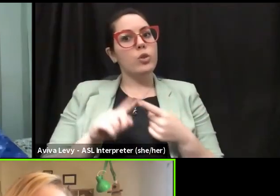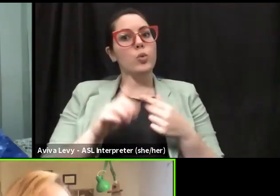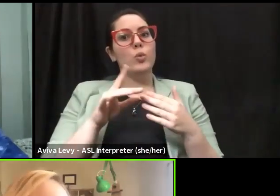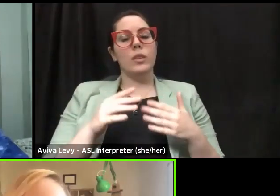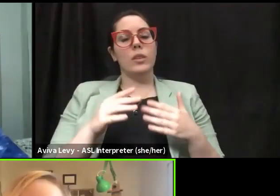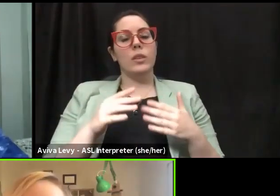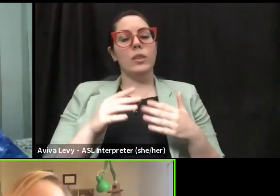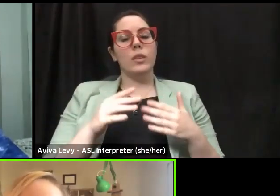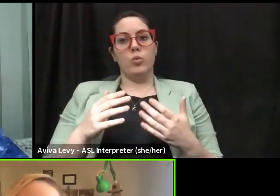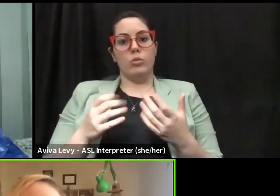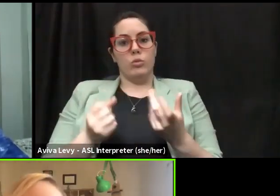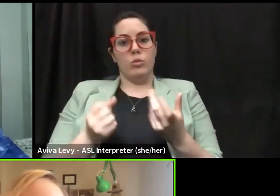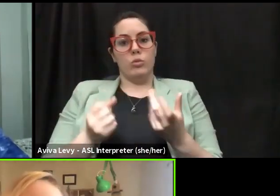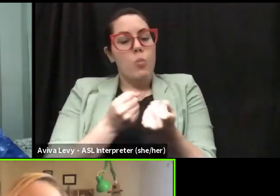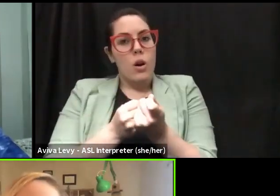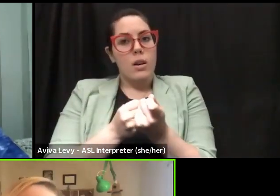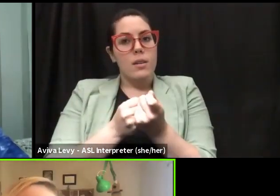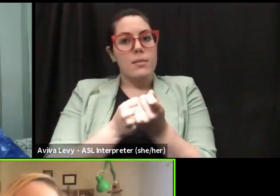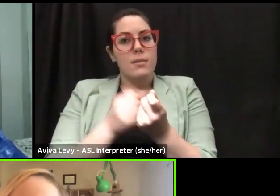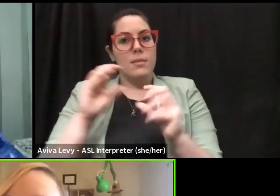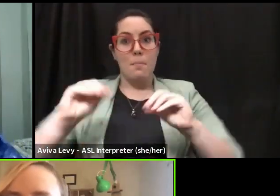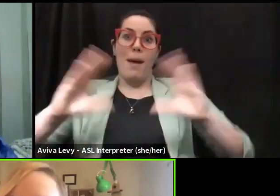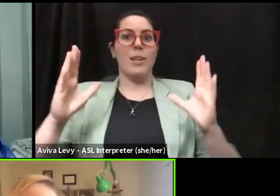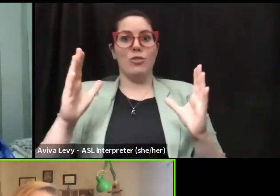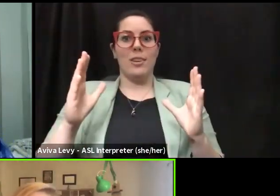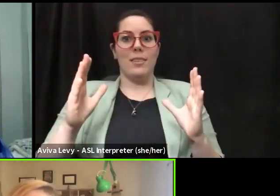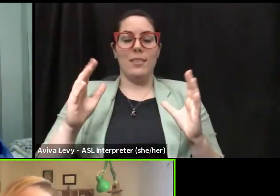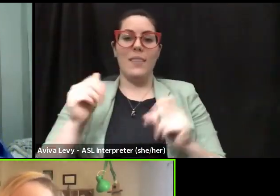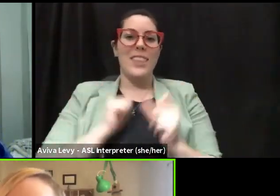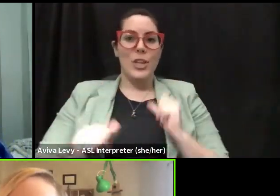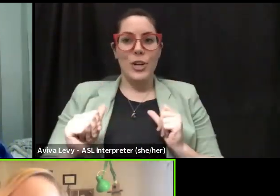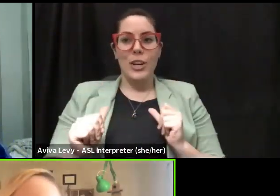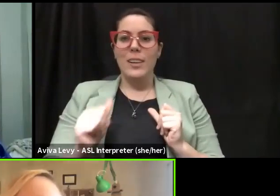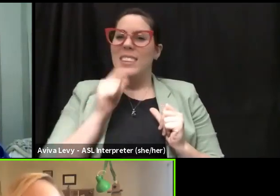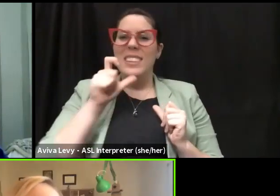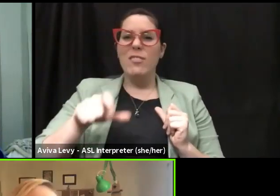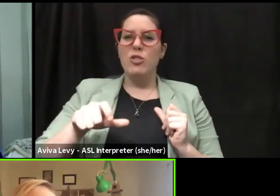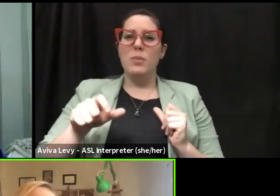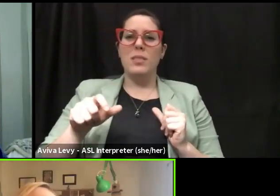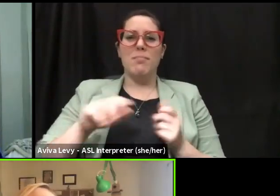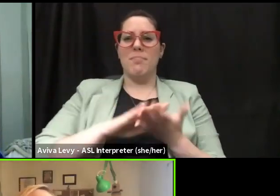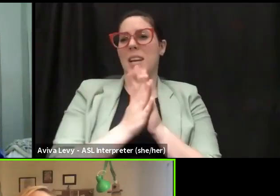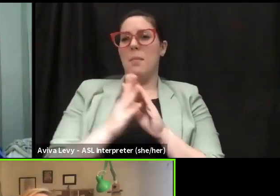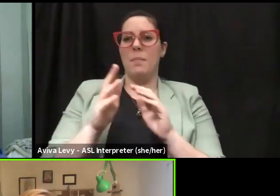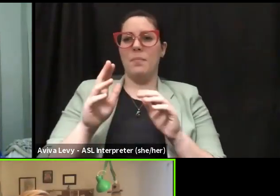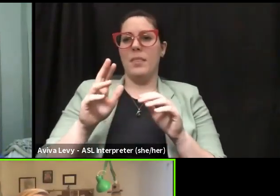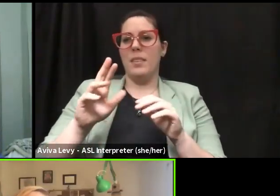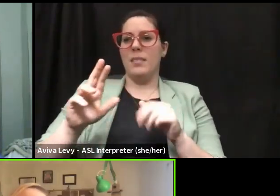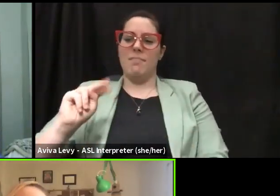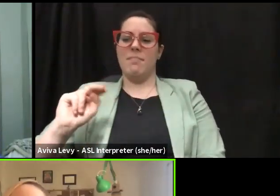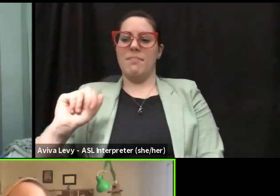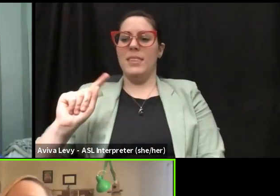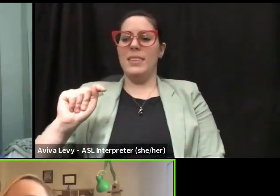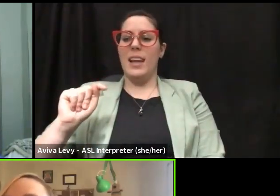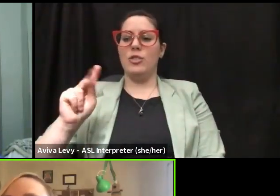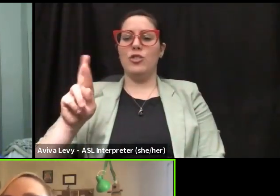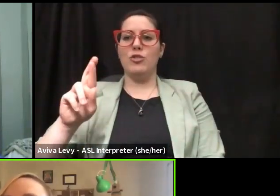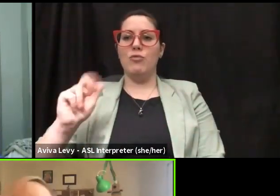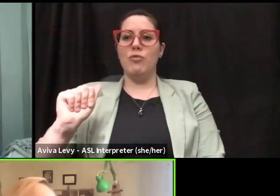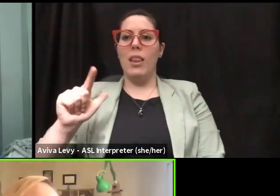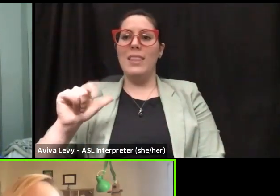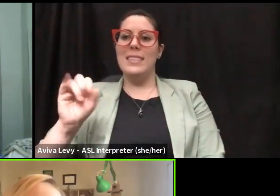medium, which is theater, which doesn't have to be naturalism. We can be so creative, and we can tell